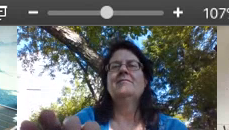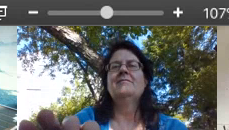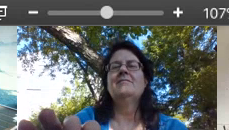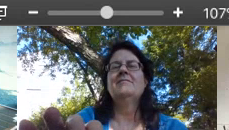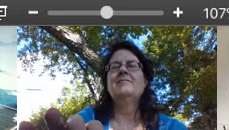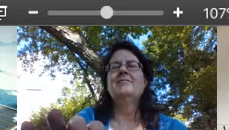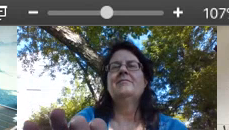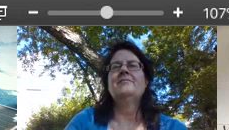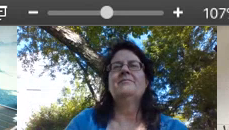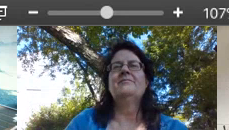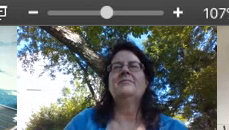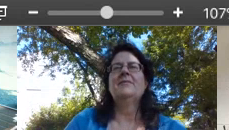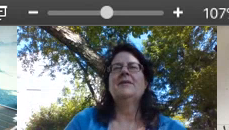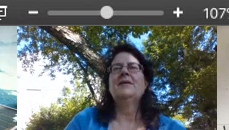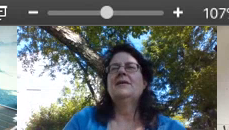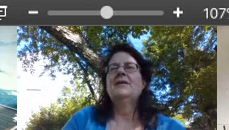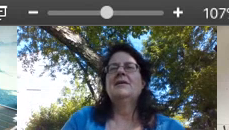a conversation.